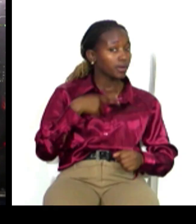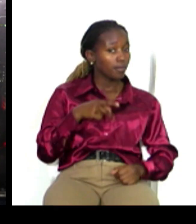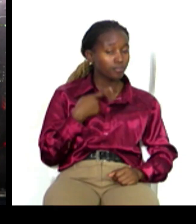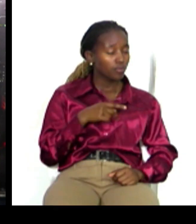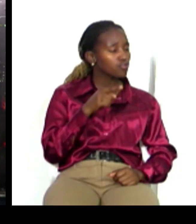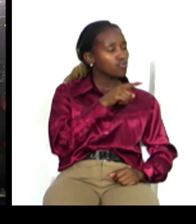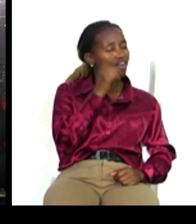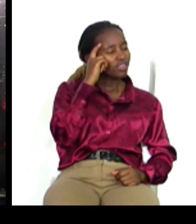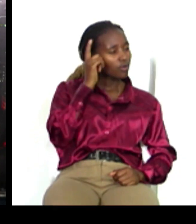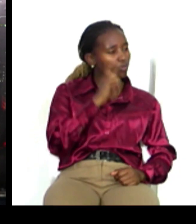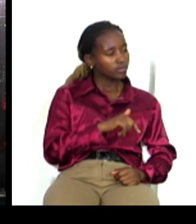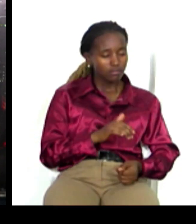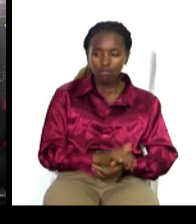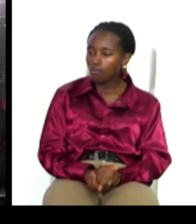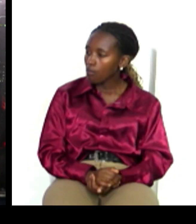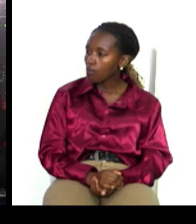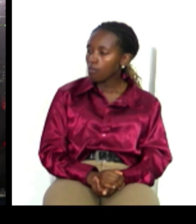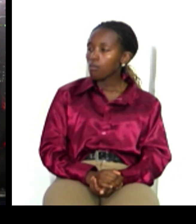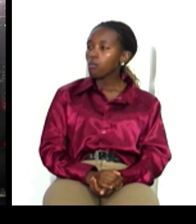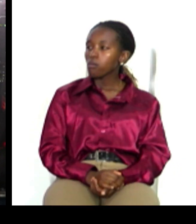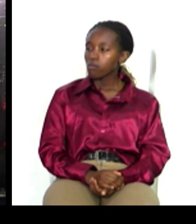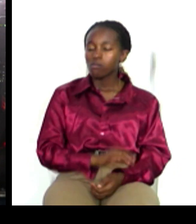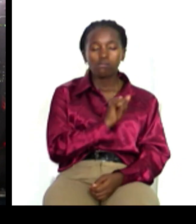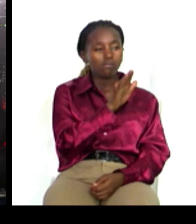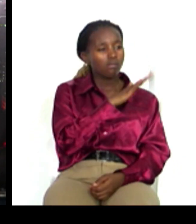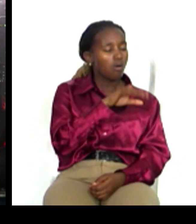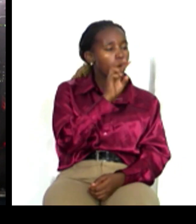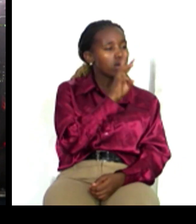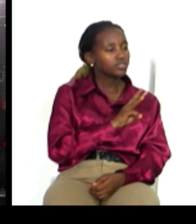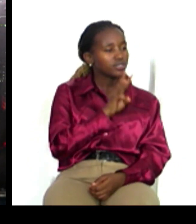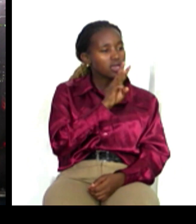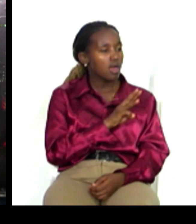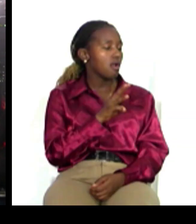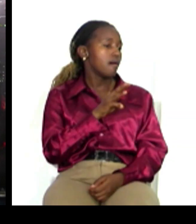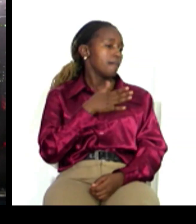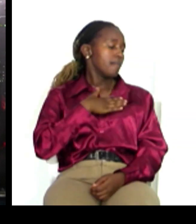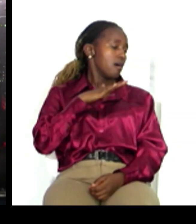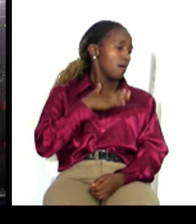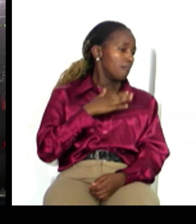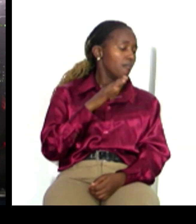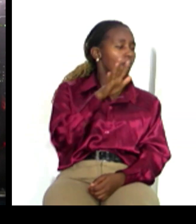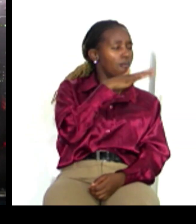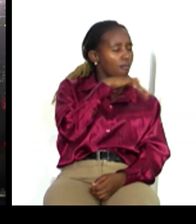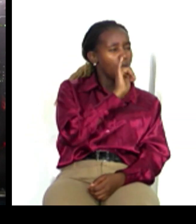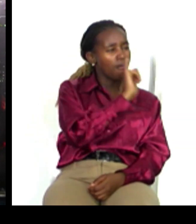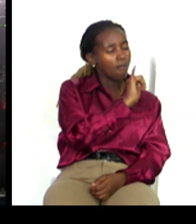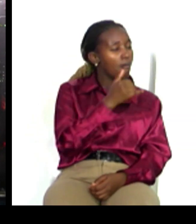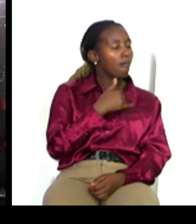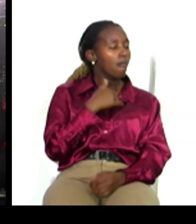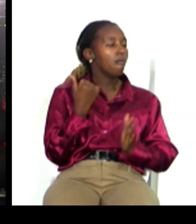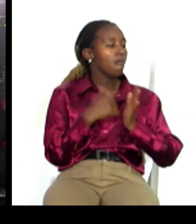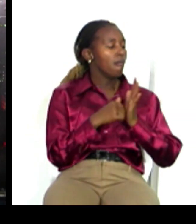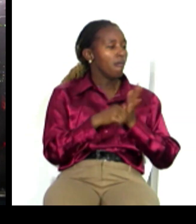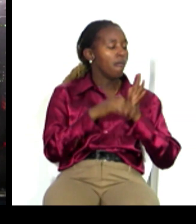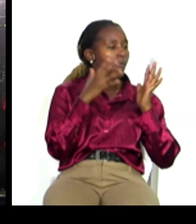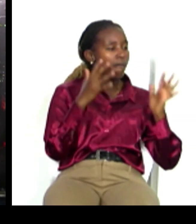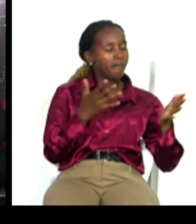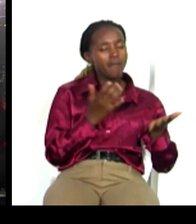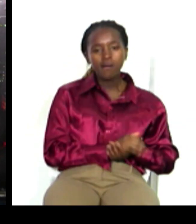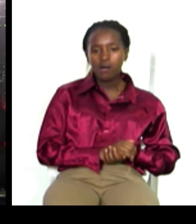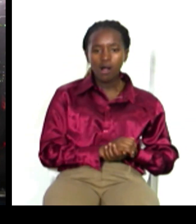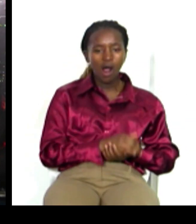What's your opinion? Wajir, Garissa, Marsabit, Mandera. We spoke about the issues